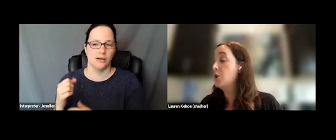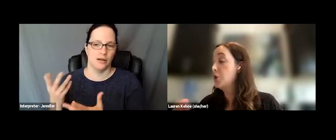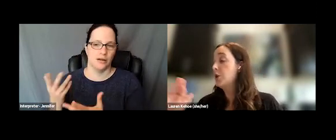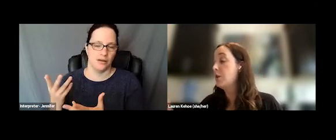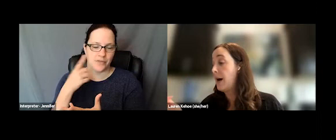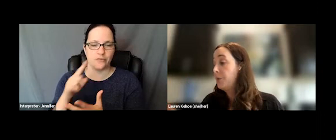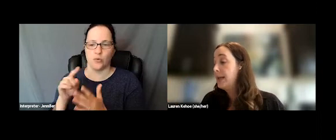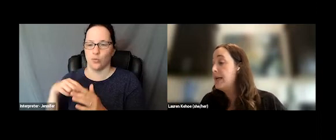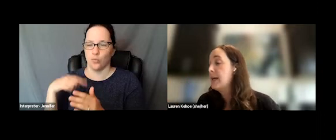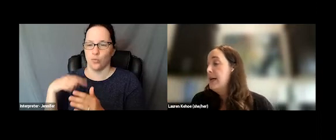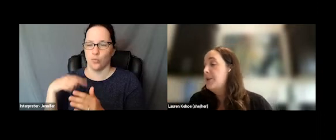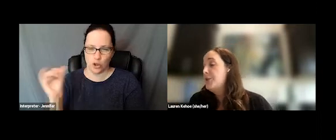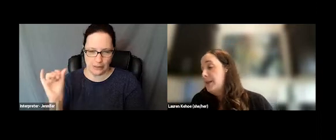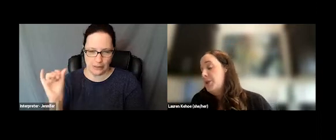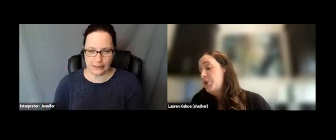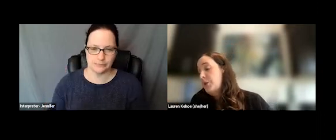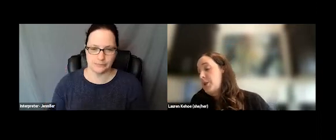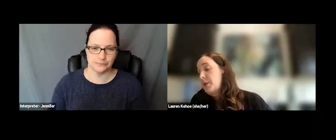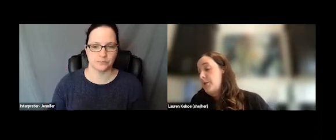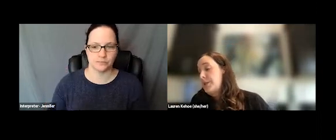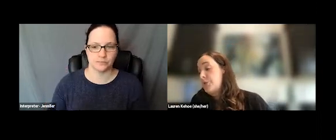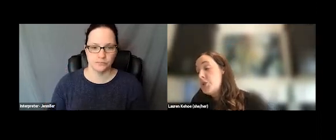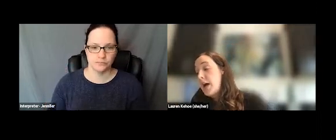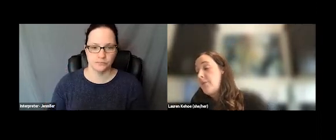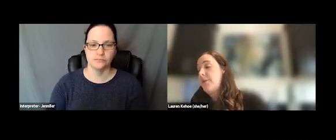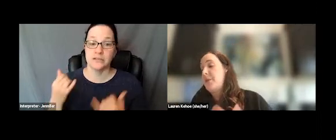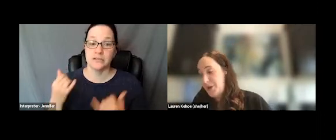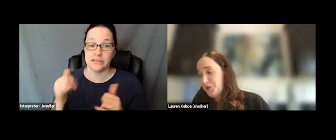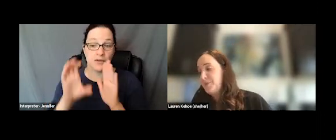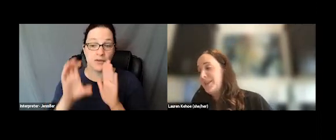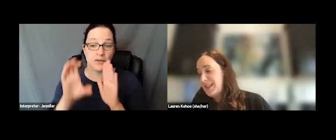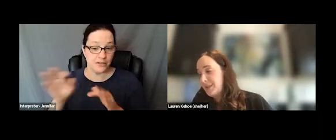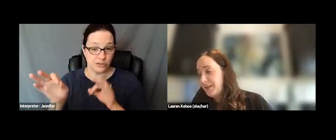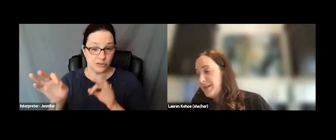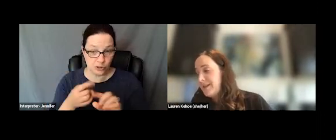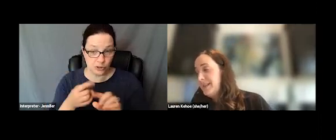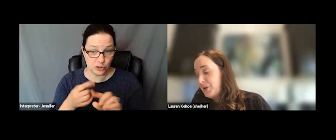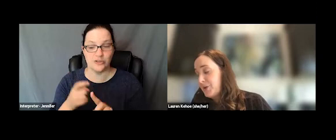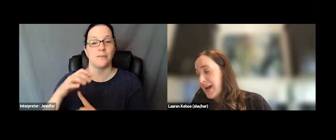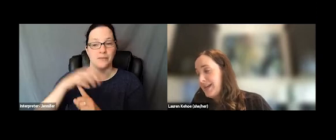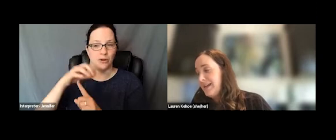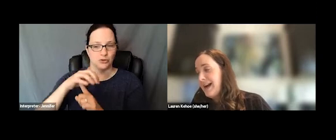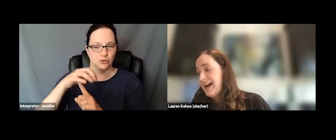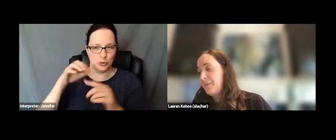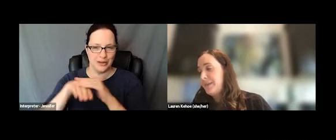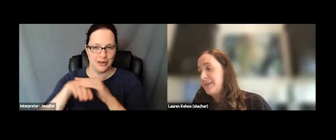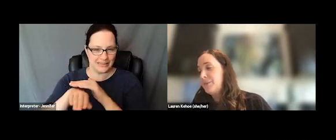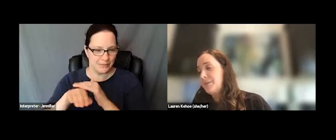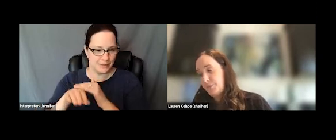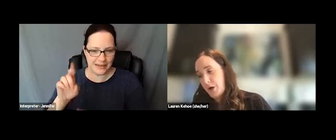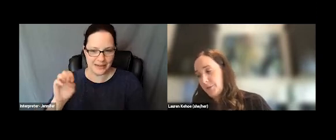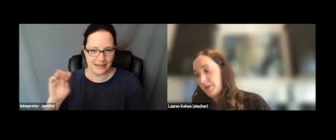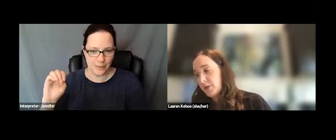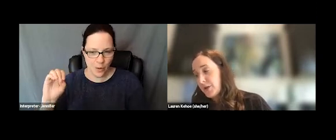what a guide should operate like. And so the image description includes the screenshot from the Mushrooms Accessibility Demo Guide. It